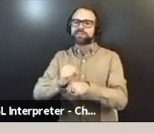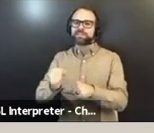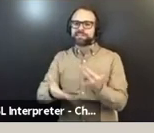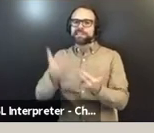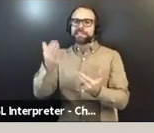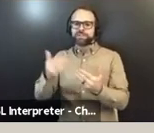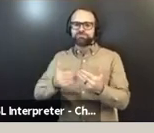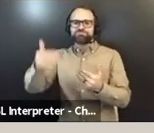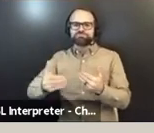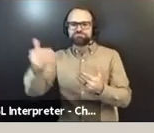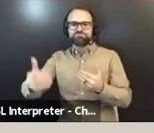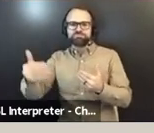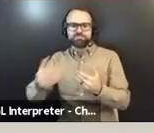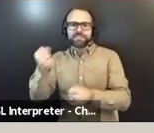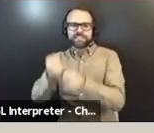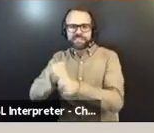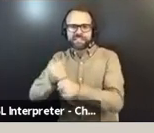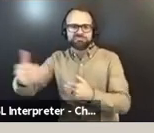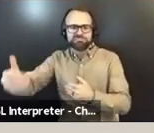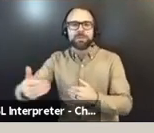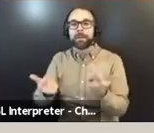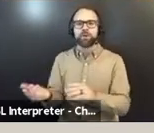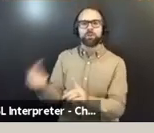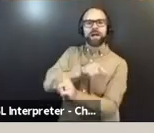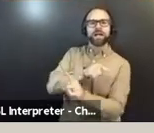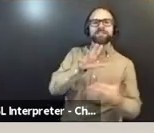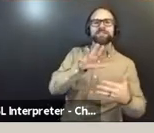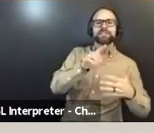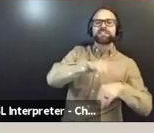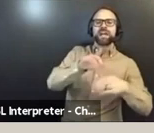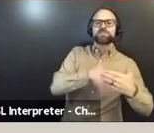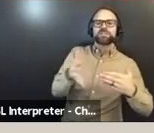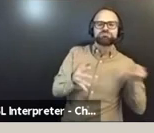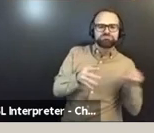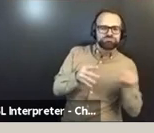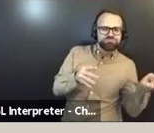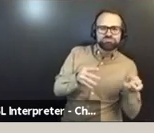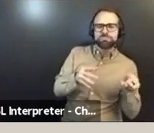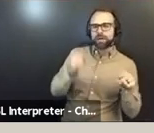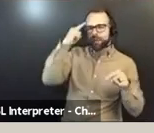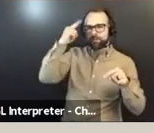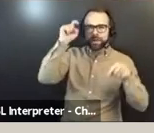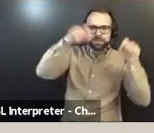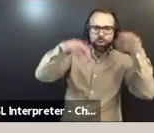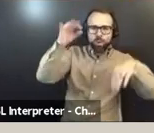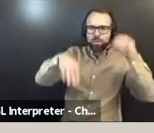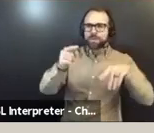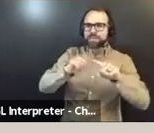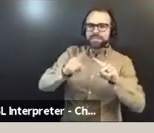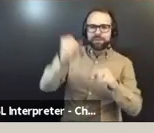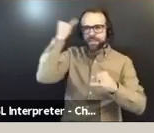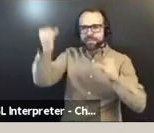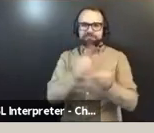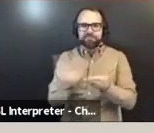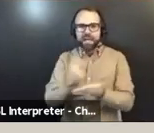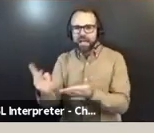You may have to go back and find these timesheets or create timesheets or pull this together, brainstorming about all the failures that happened, because that's where the